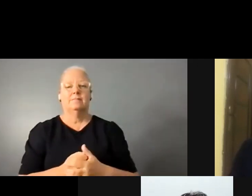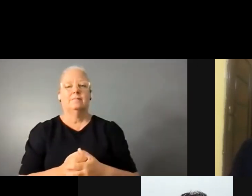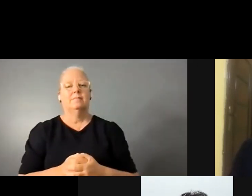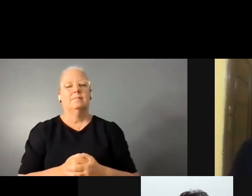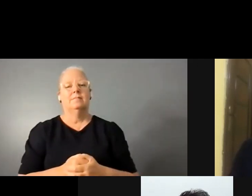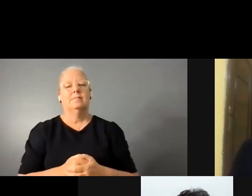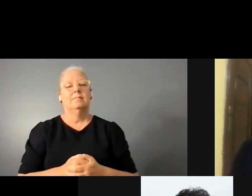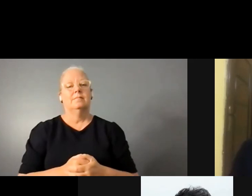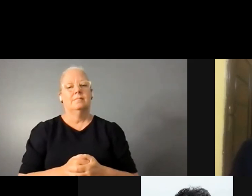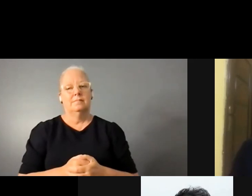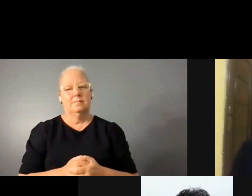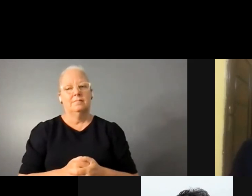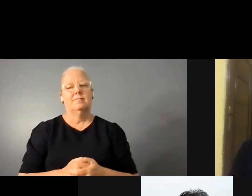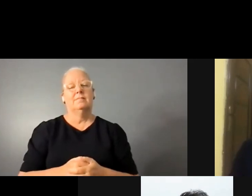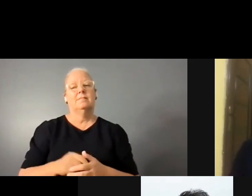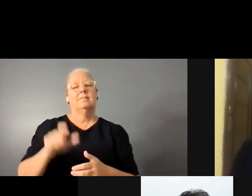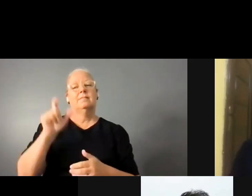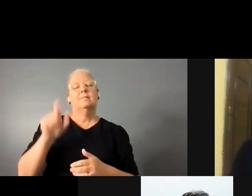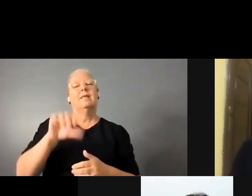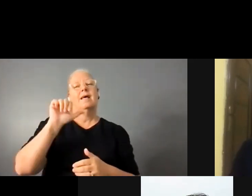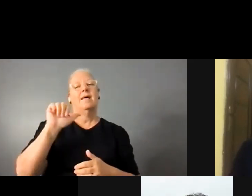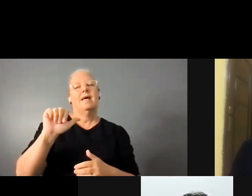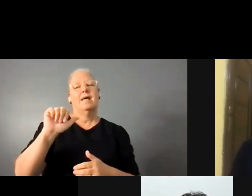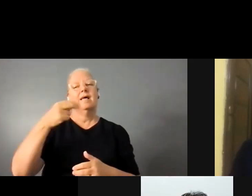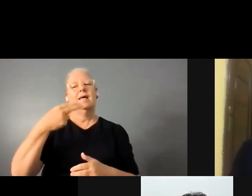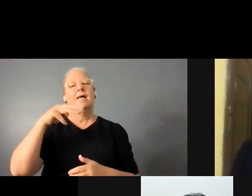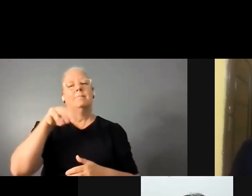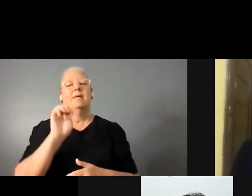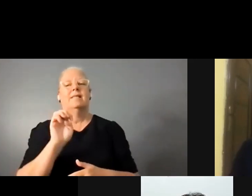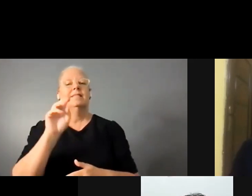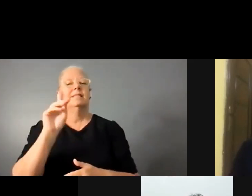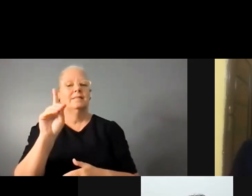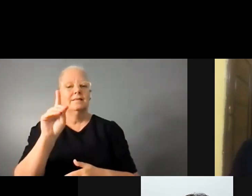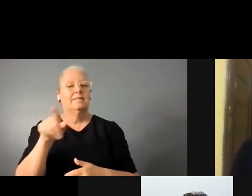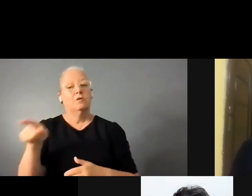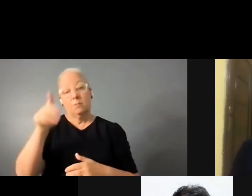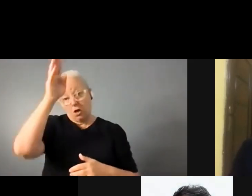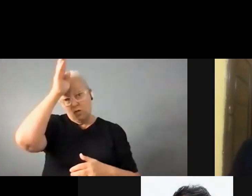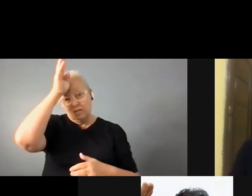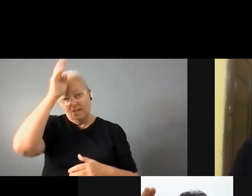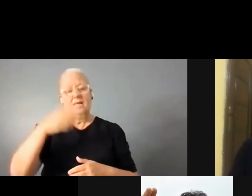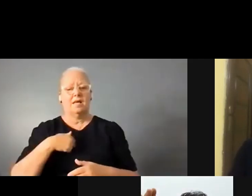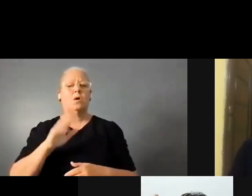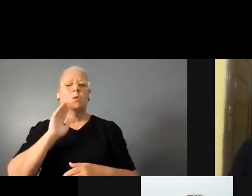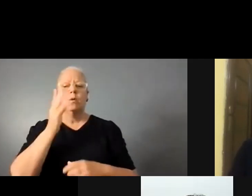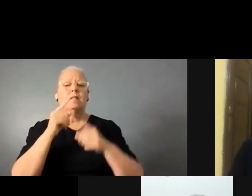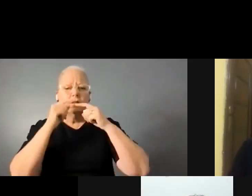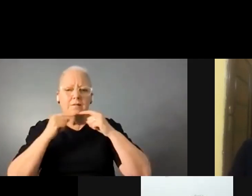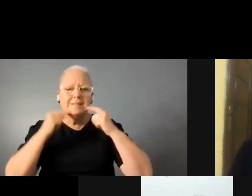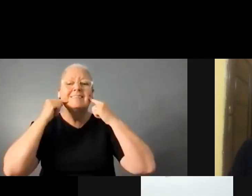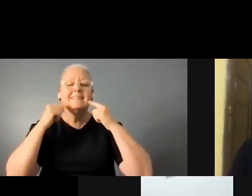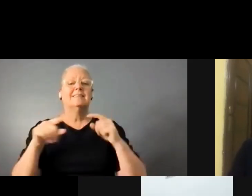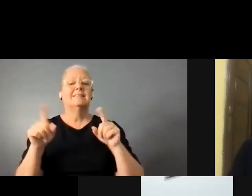I would like to tell you that I will always keep a smile on my face regardless of injury or my